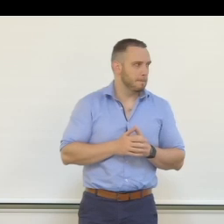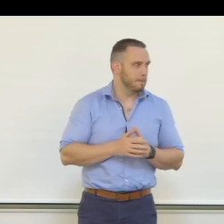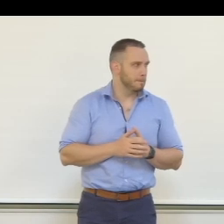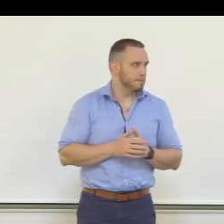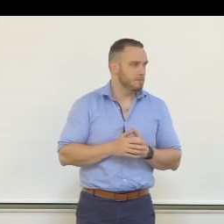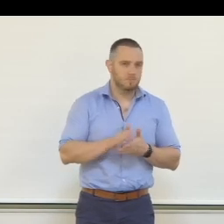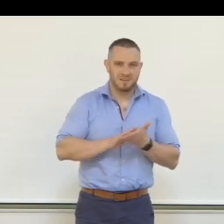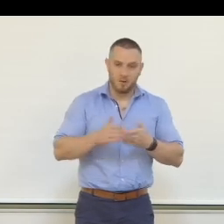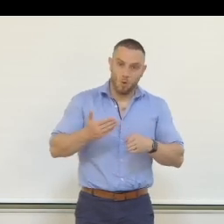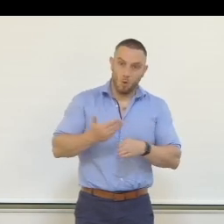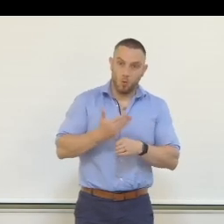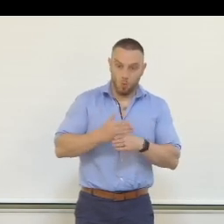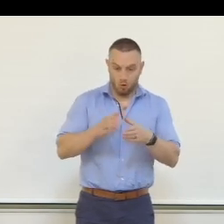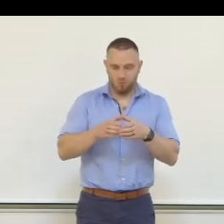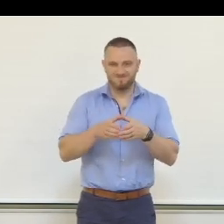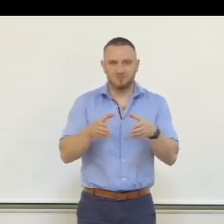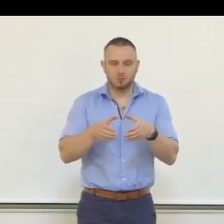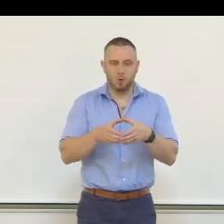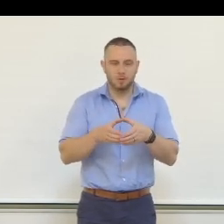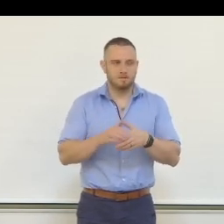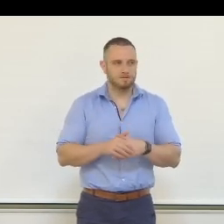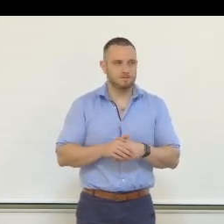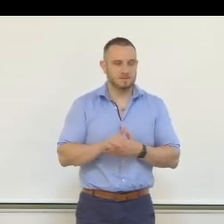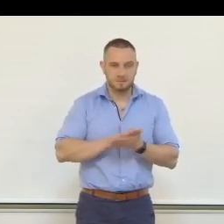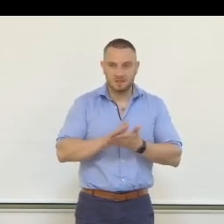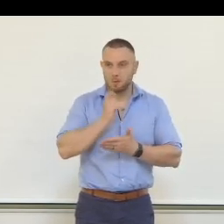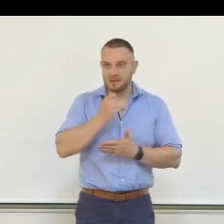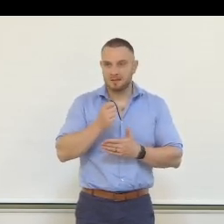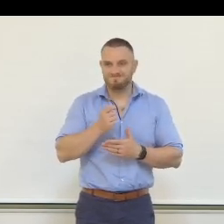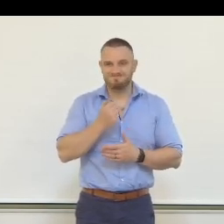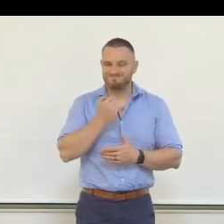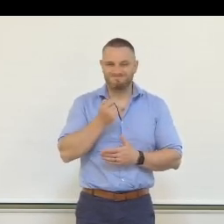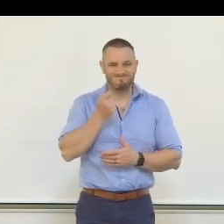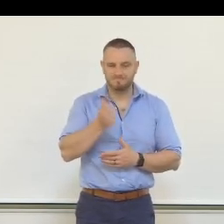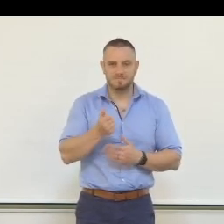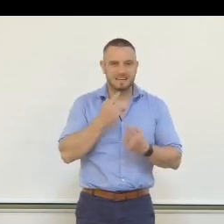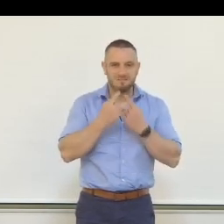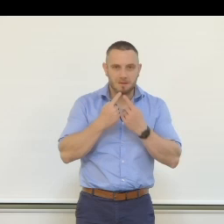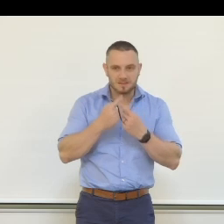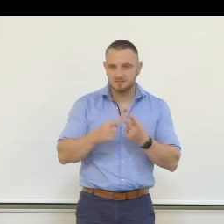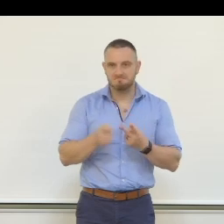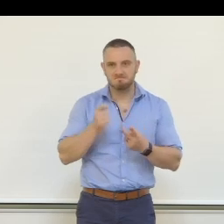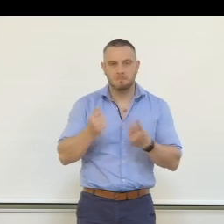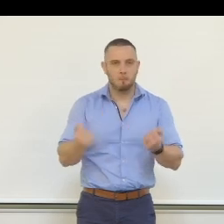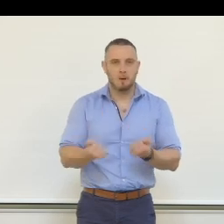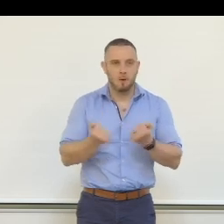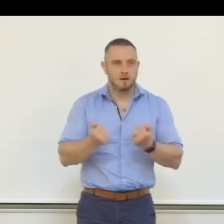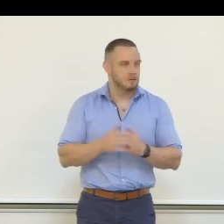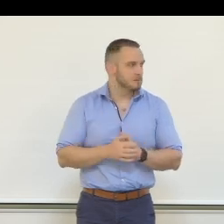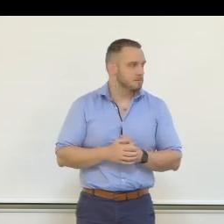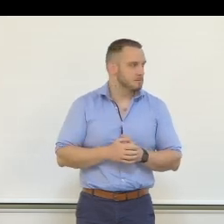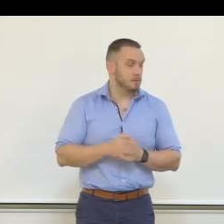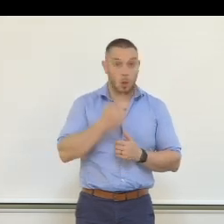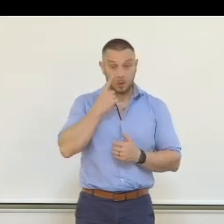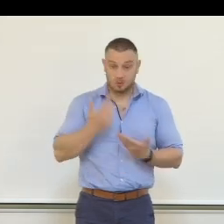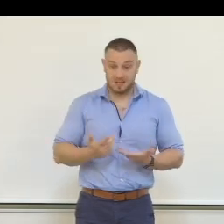workforce. We will have a lack of information, and there will be a lack of power. I mean, if you look at production